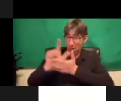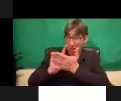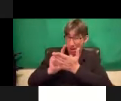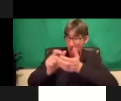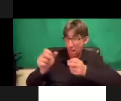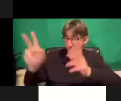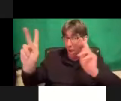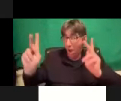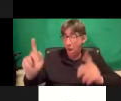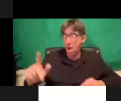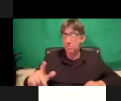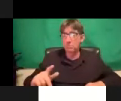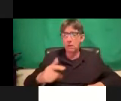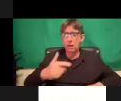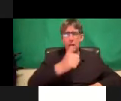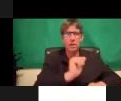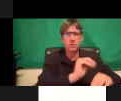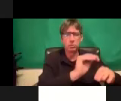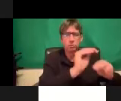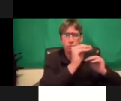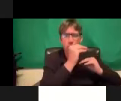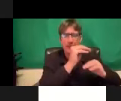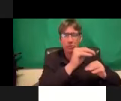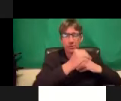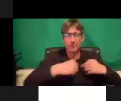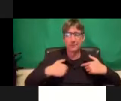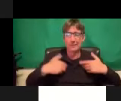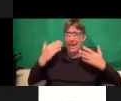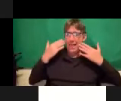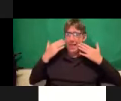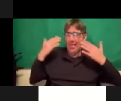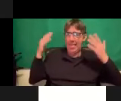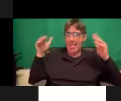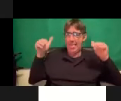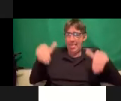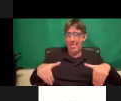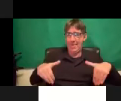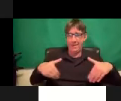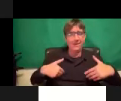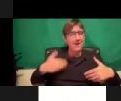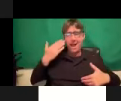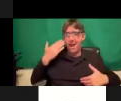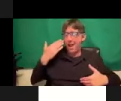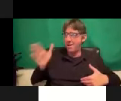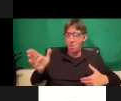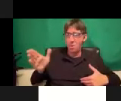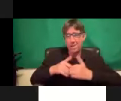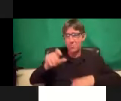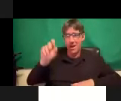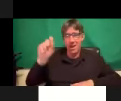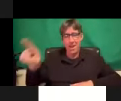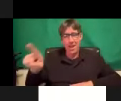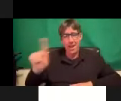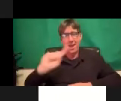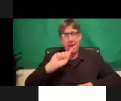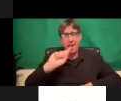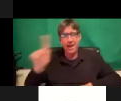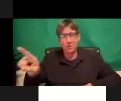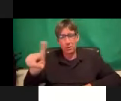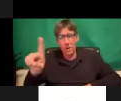Roy, I very much appreciate the comments. I do not think we are qualified, the right people to answer that question. I think that's very much a legal question. I